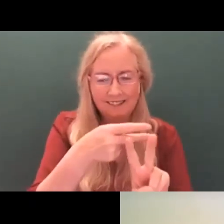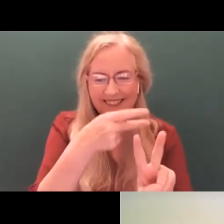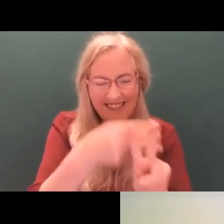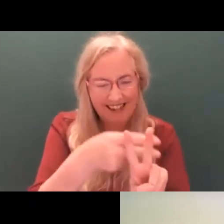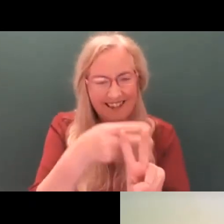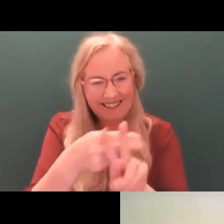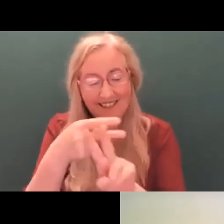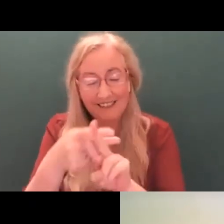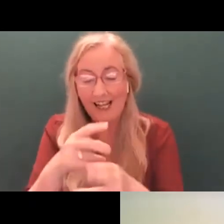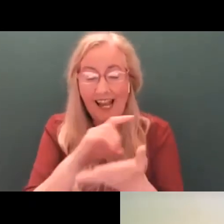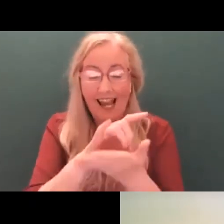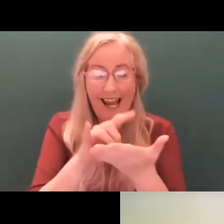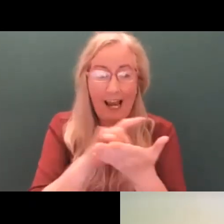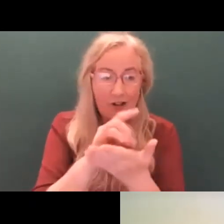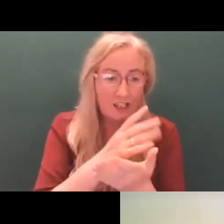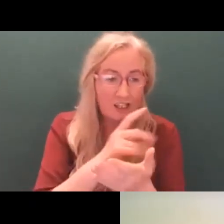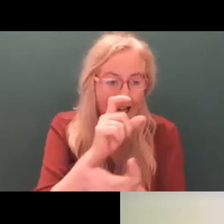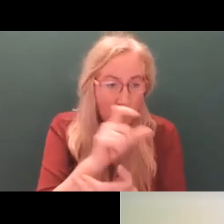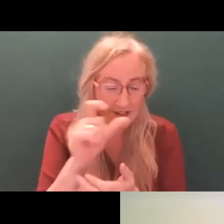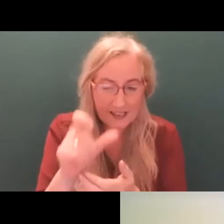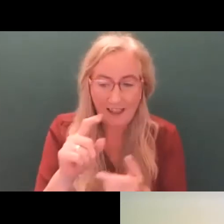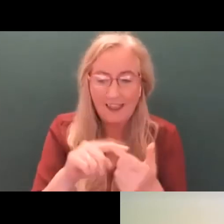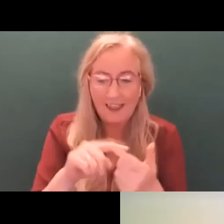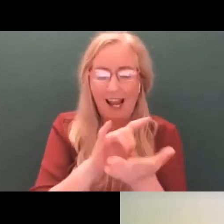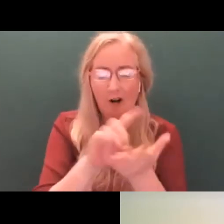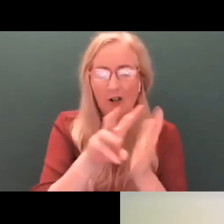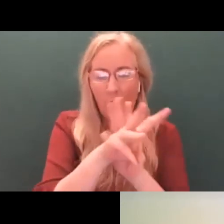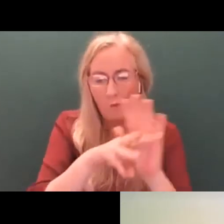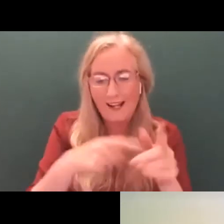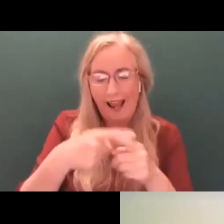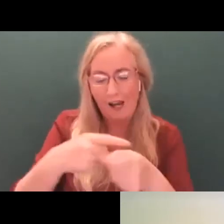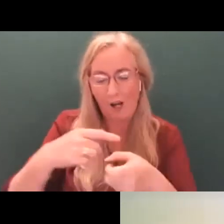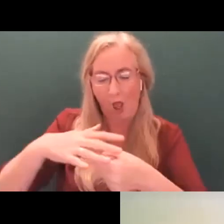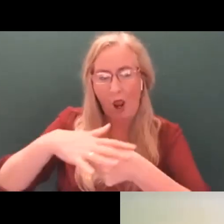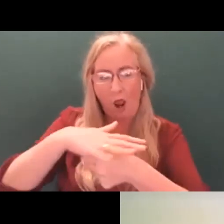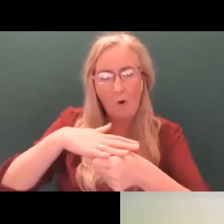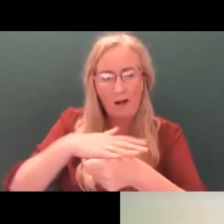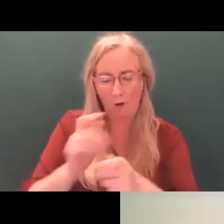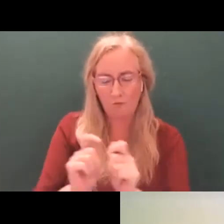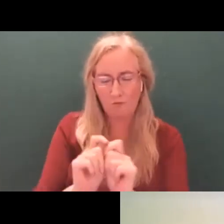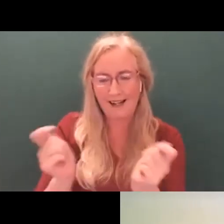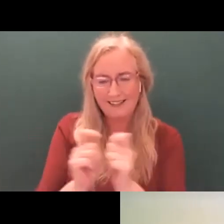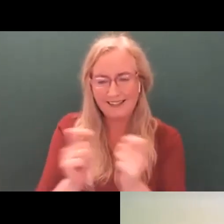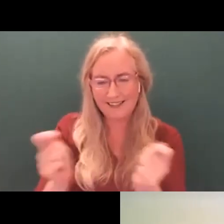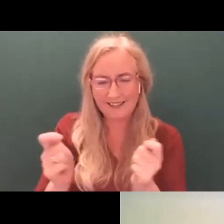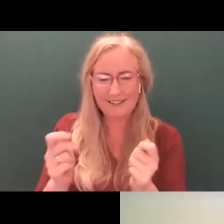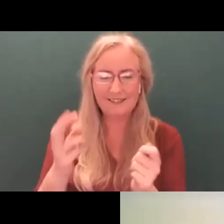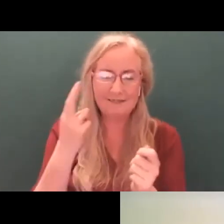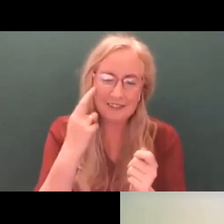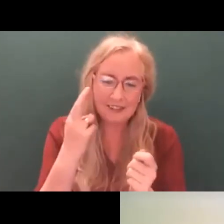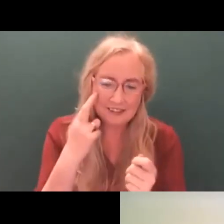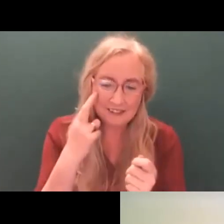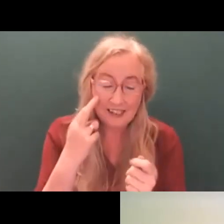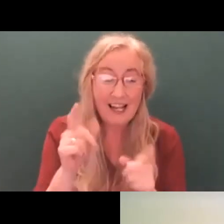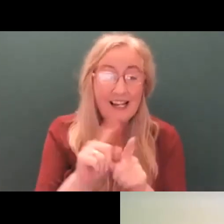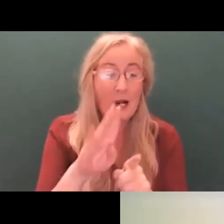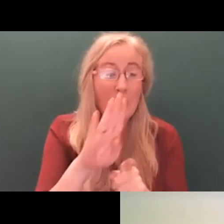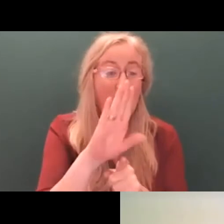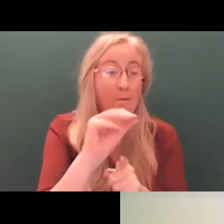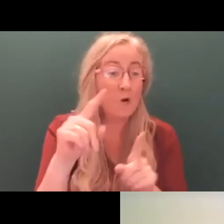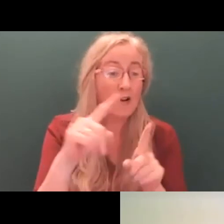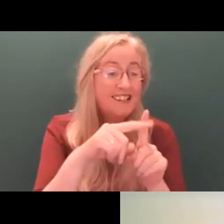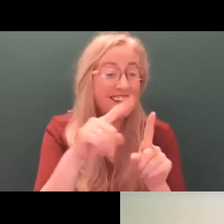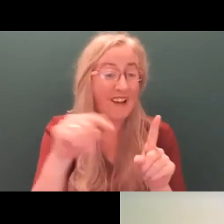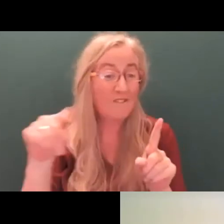the Heritage Council, Heritage Week, and your local press. And indeed, organisations like the National Biodiversity Data Centre,